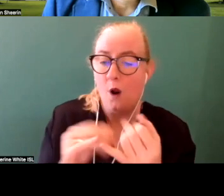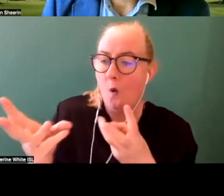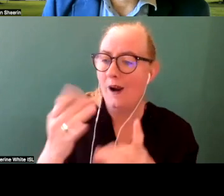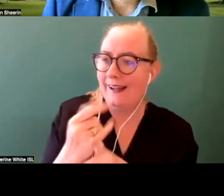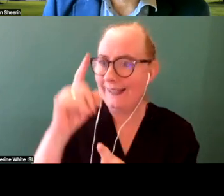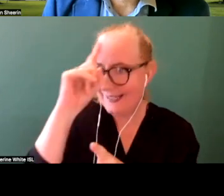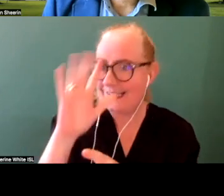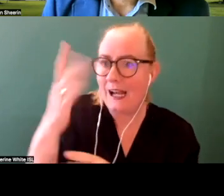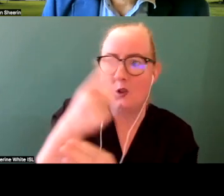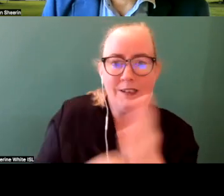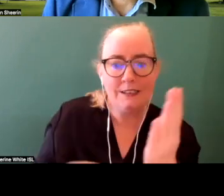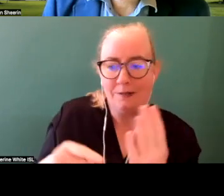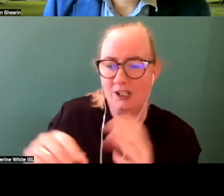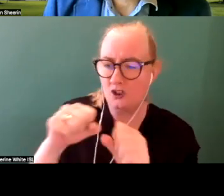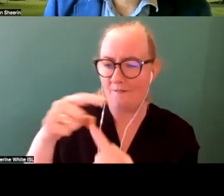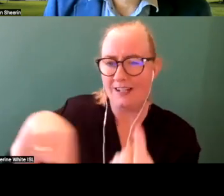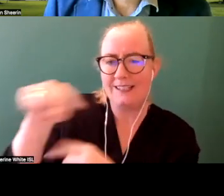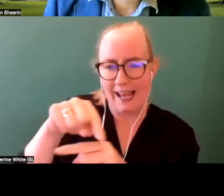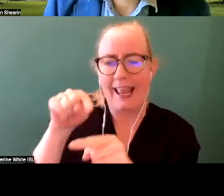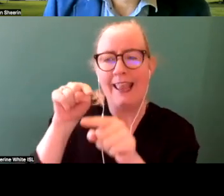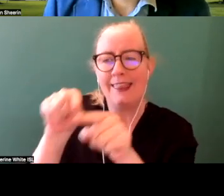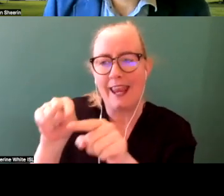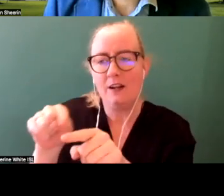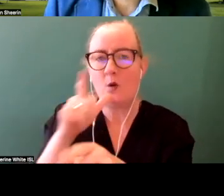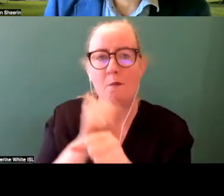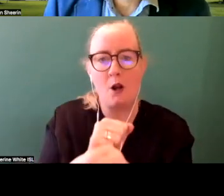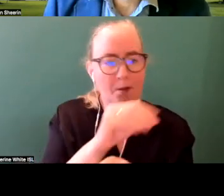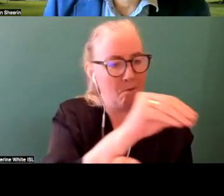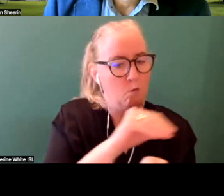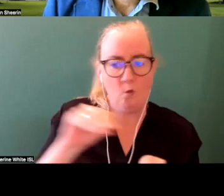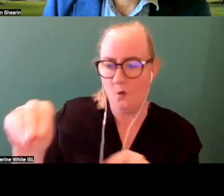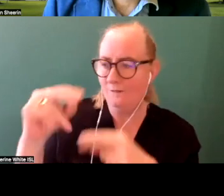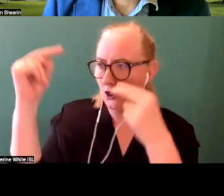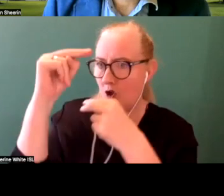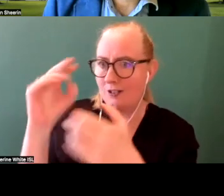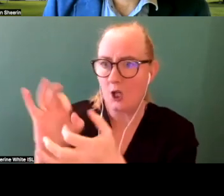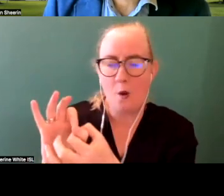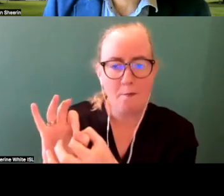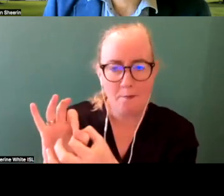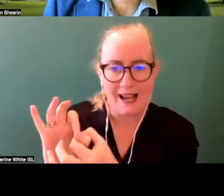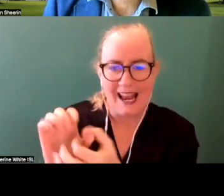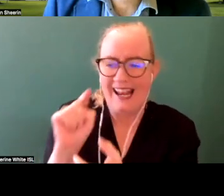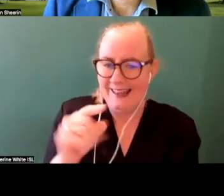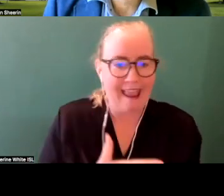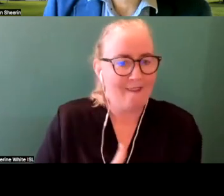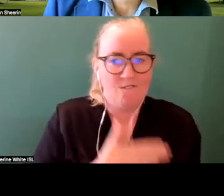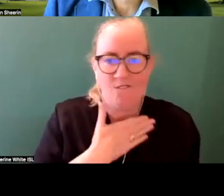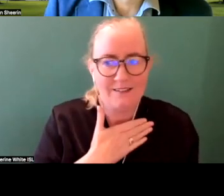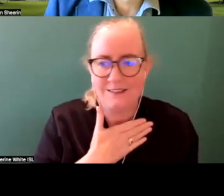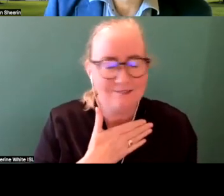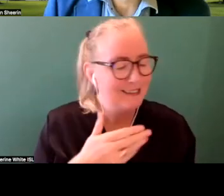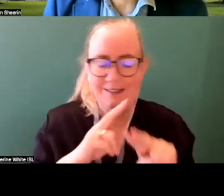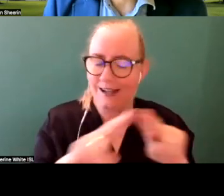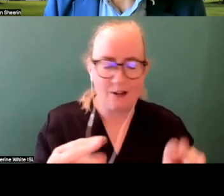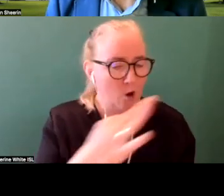services often contextualize the move to nursing home as something which they felt wasn't the optimal outcome